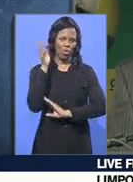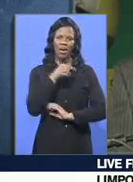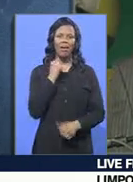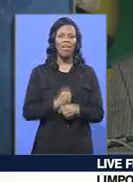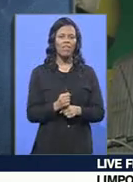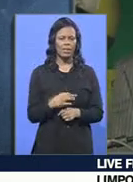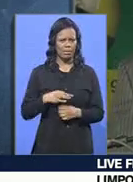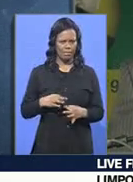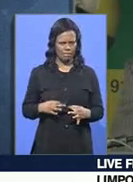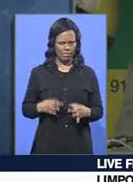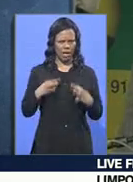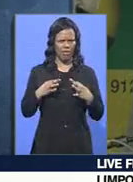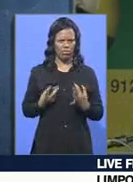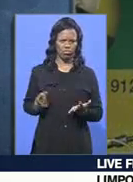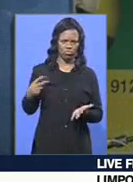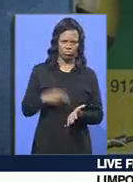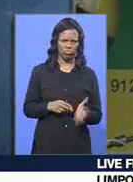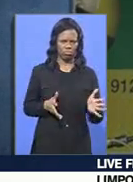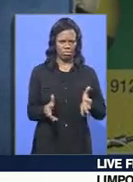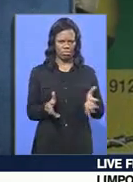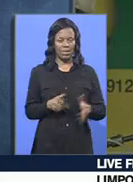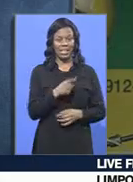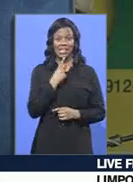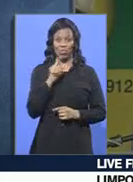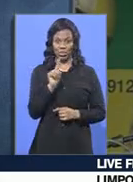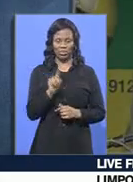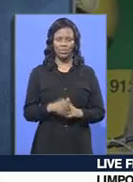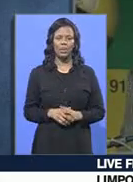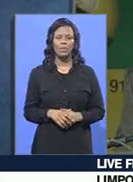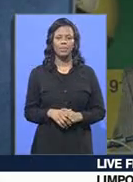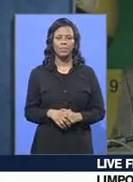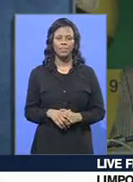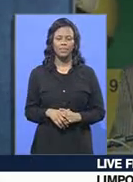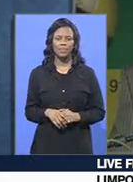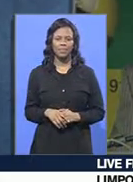And this is what he said to de Klerk, and I quote,